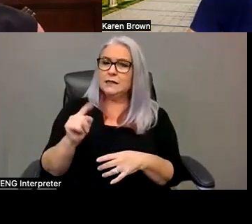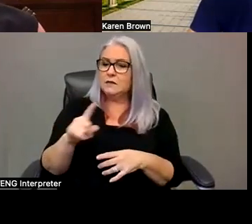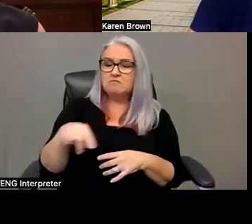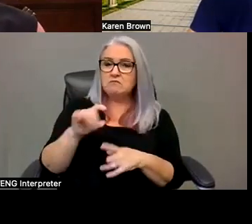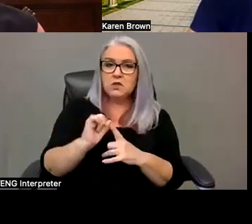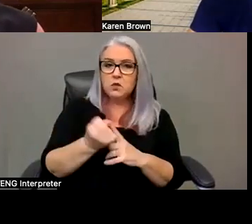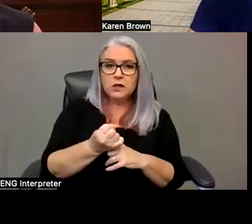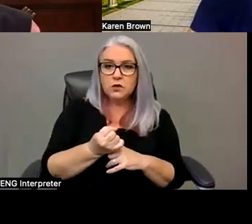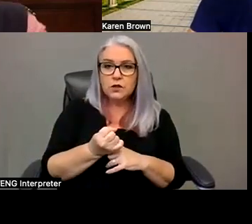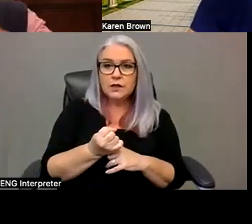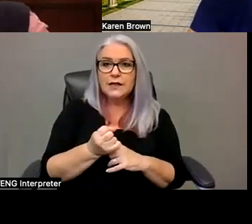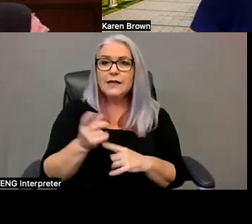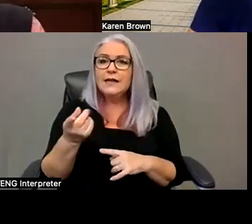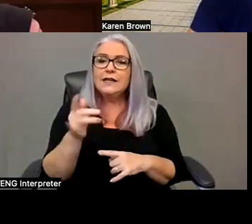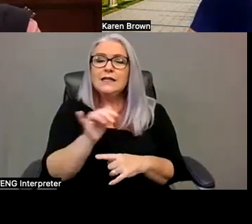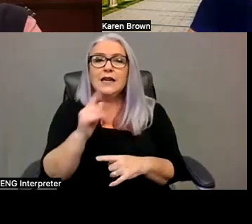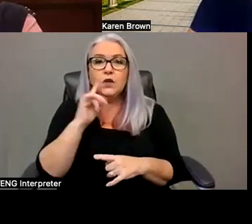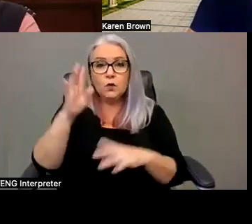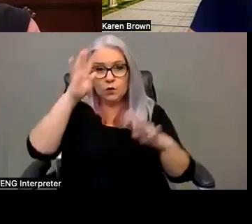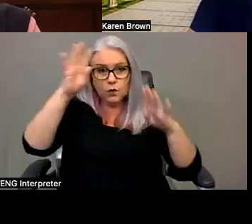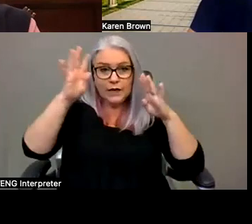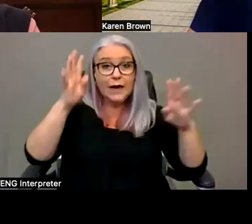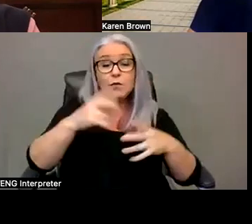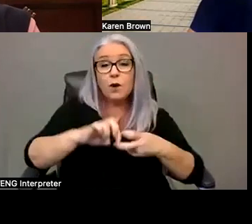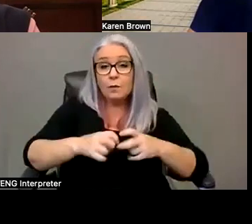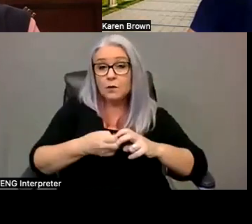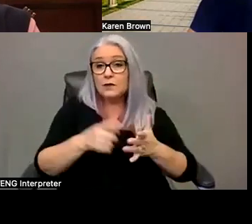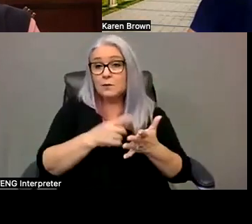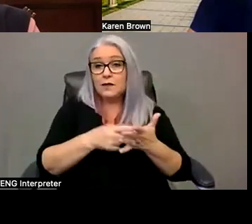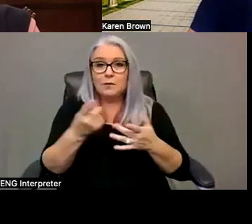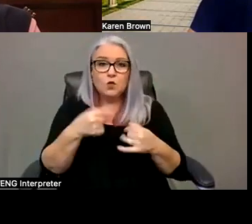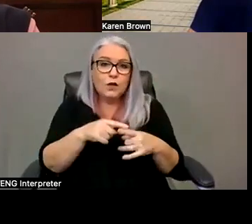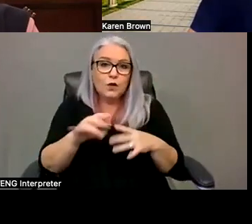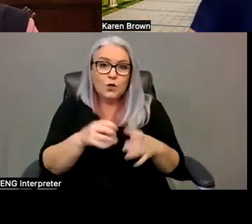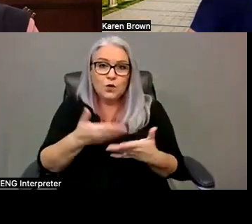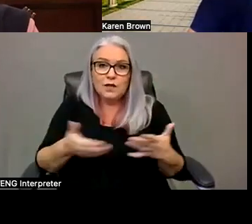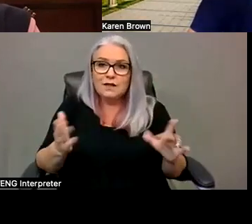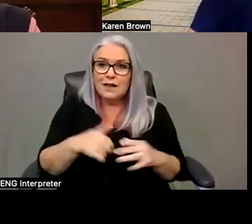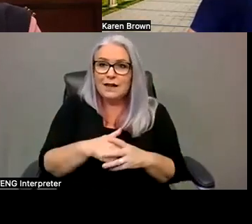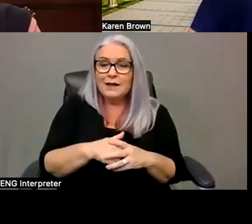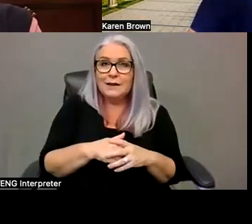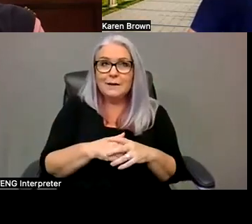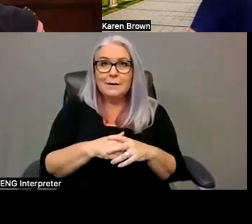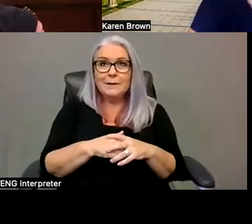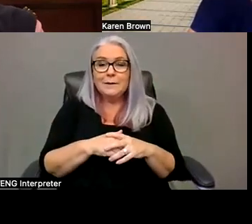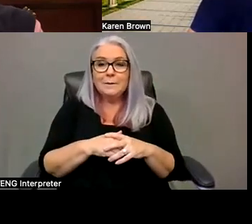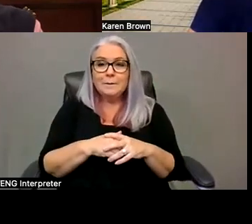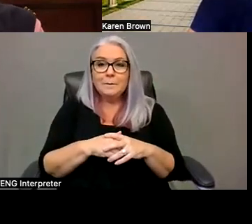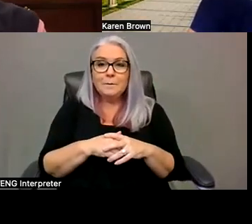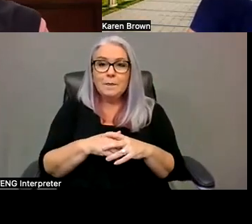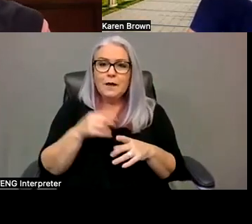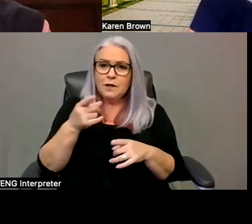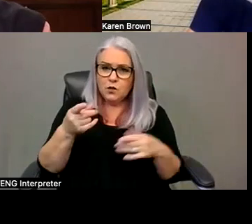You know, it's like saying you create problems with sometimes when you do things like this. It's like critical race theory to me. Did you ever have a class